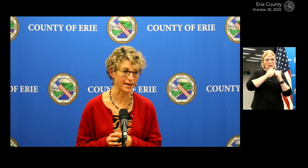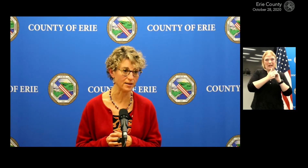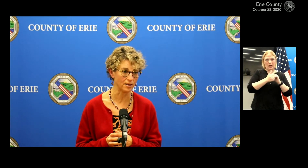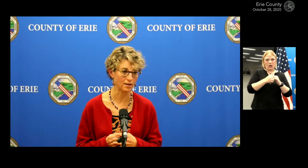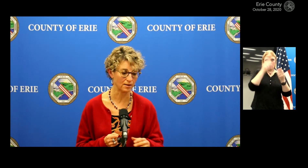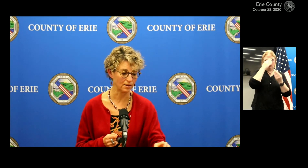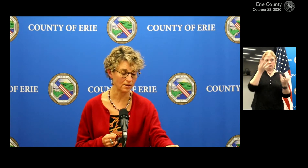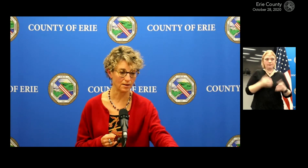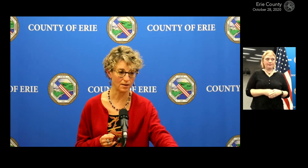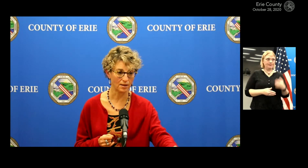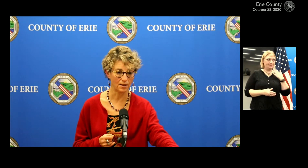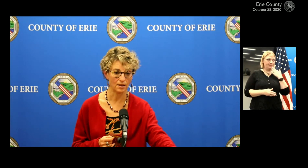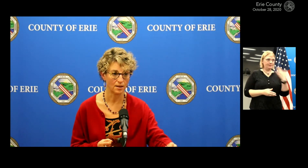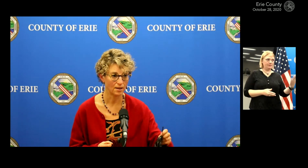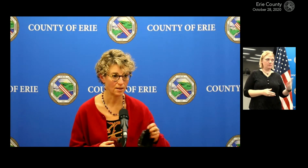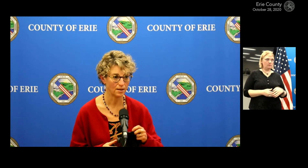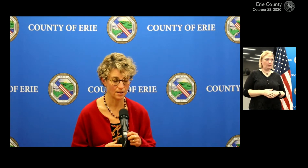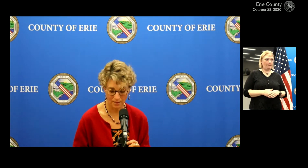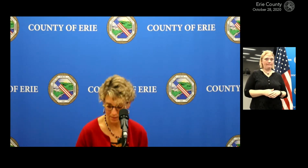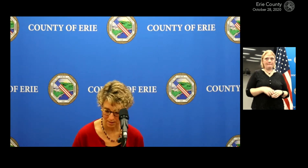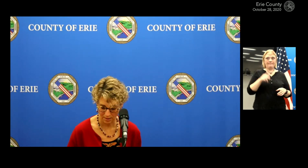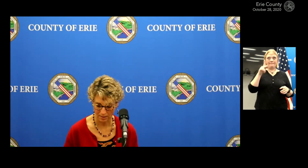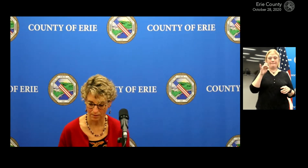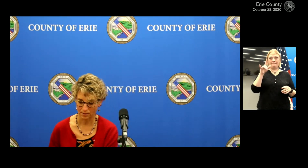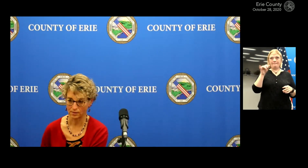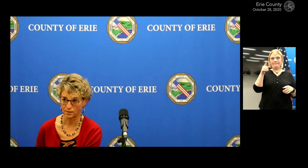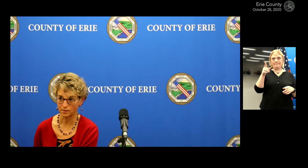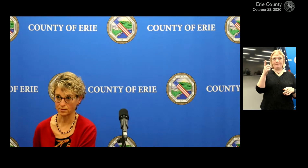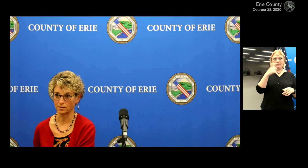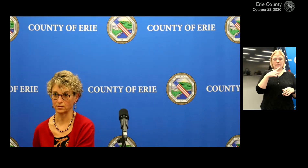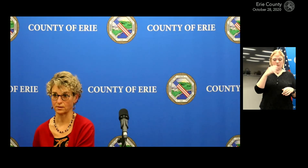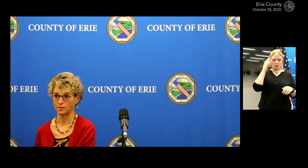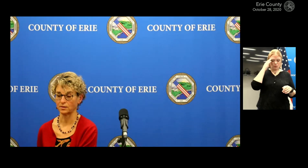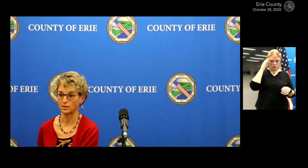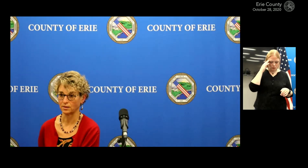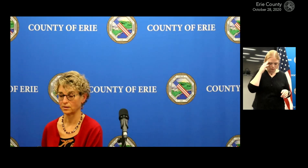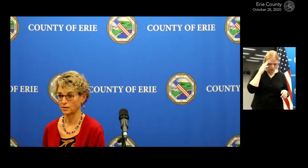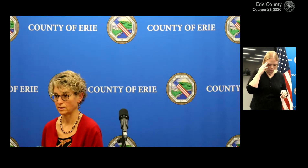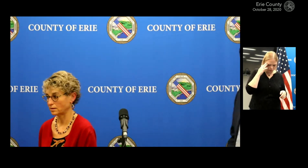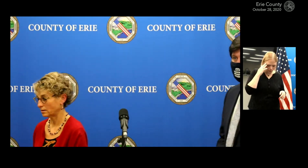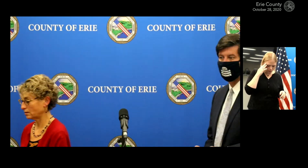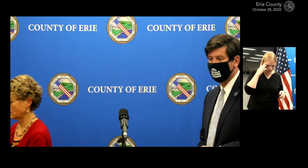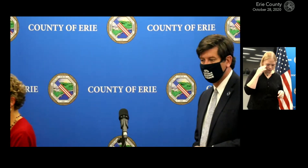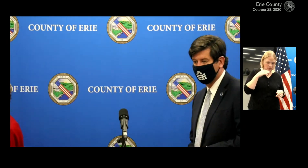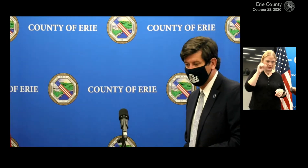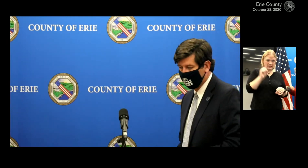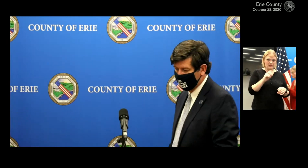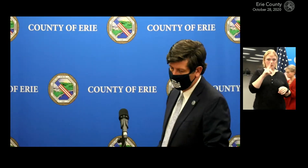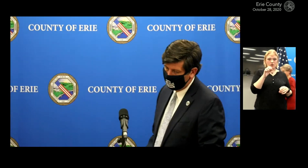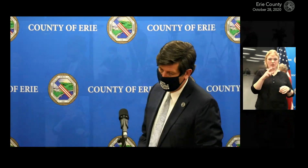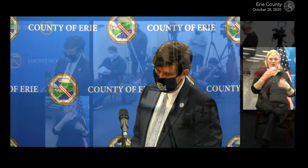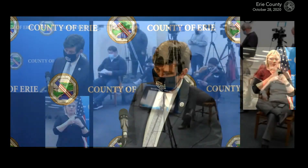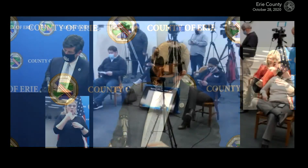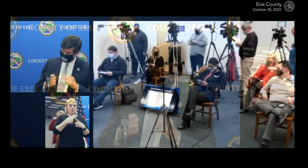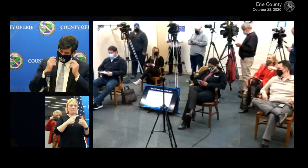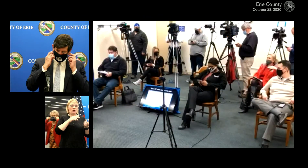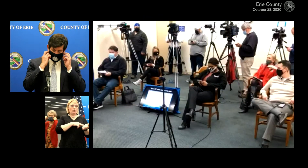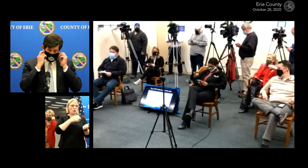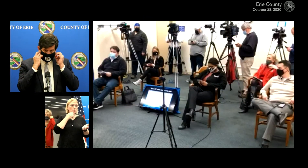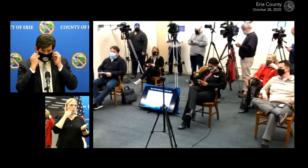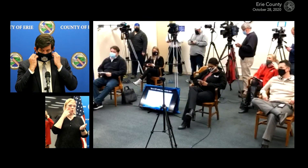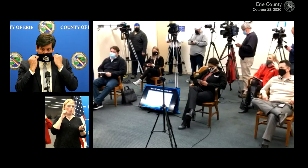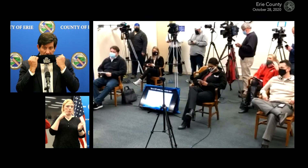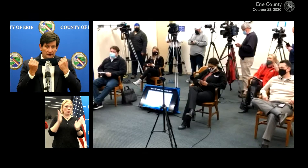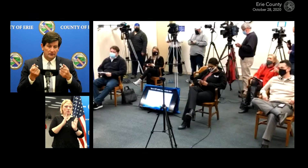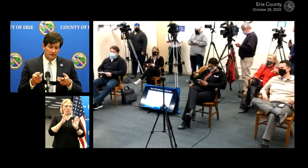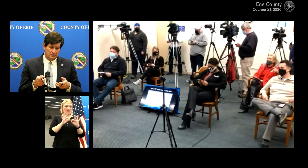notify. Kelly? Do you know if the cases in the southern tier mostly from nursing homes or small